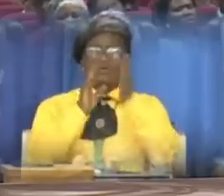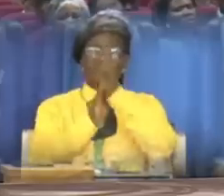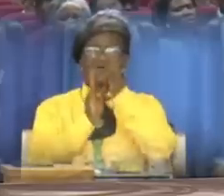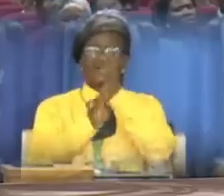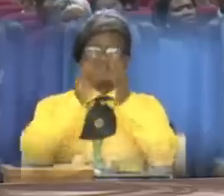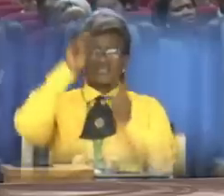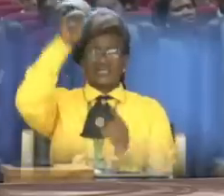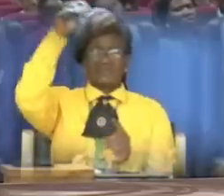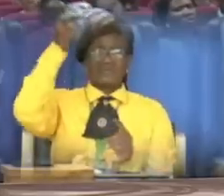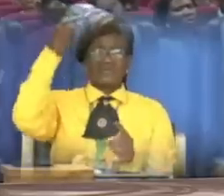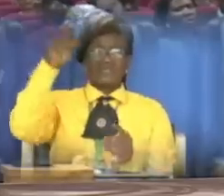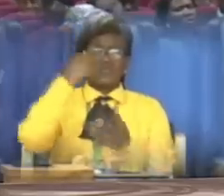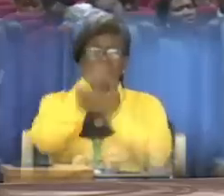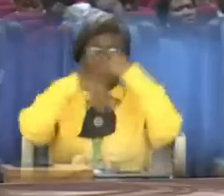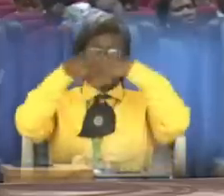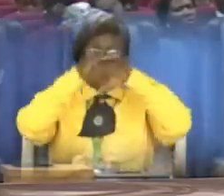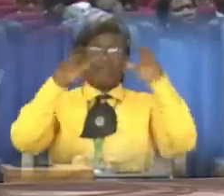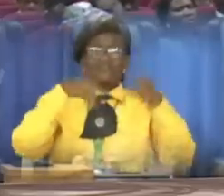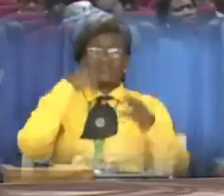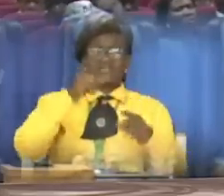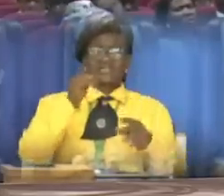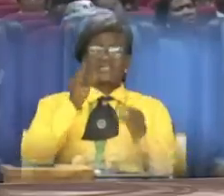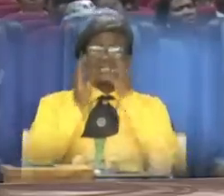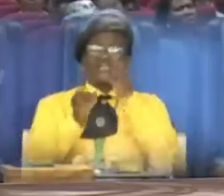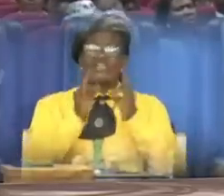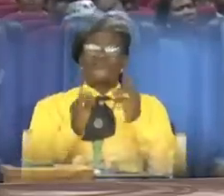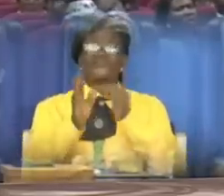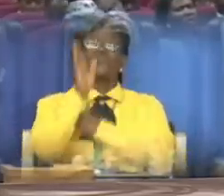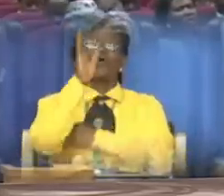And the Bible says, if God has not been on our side,